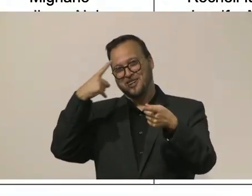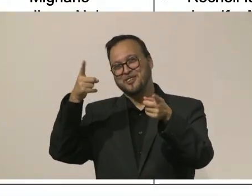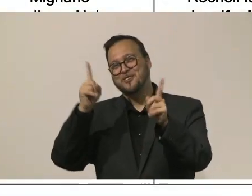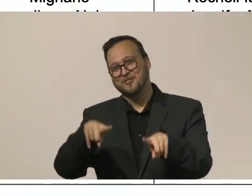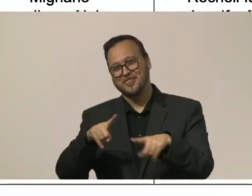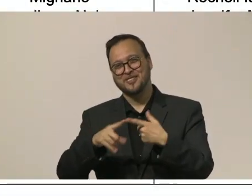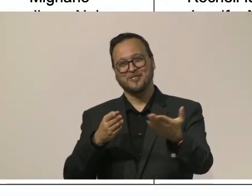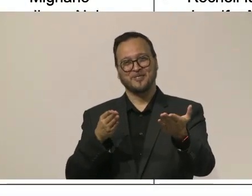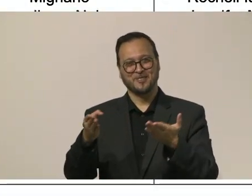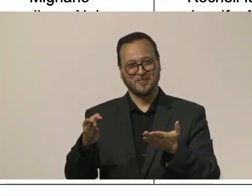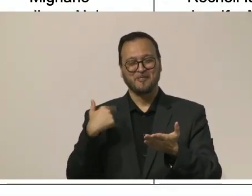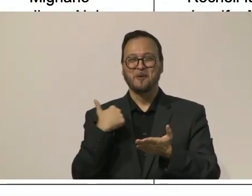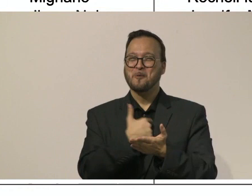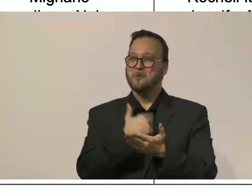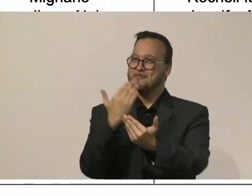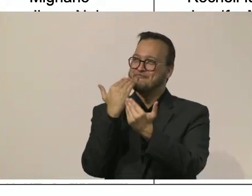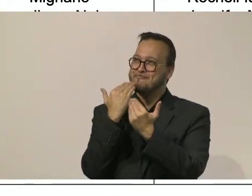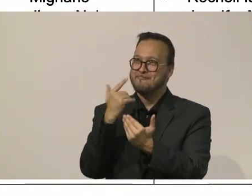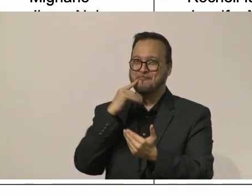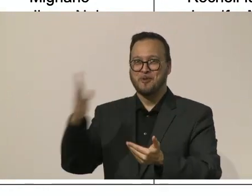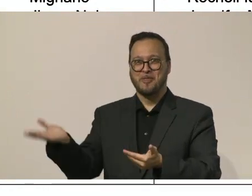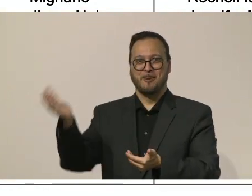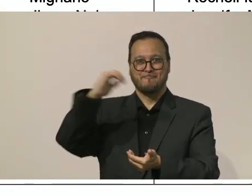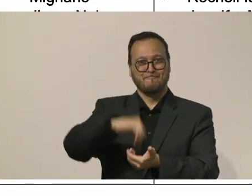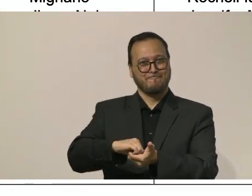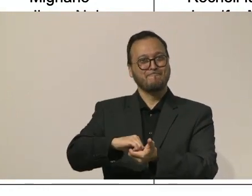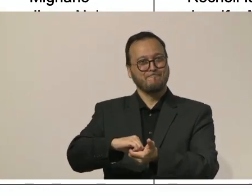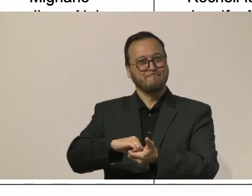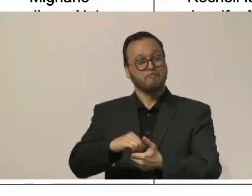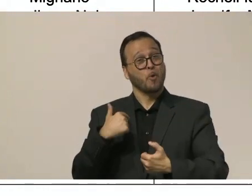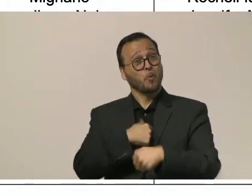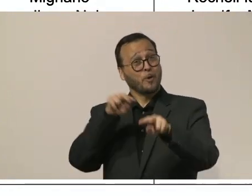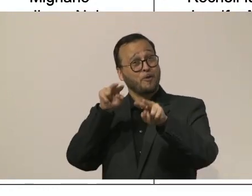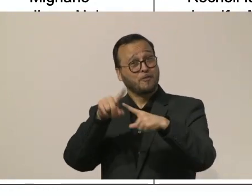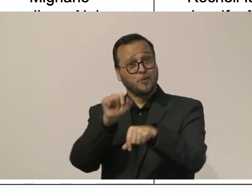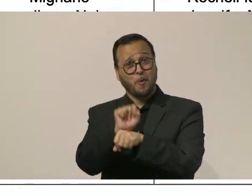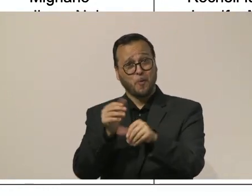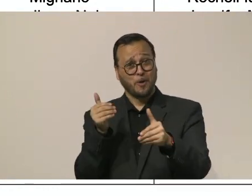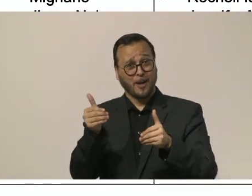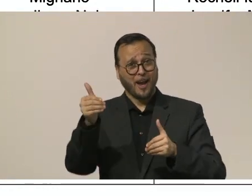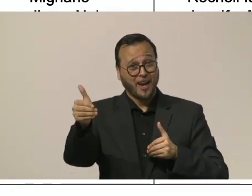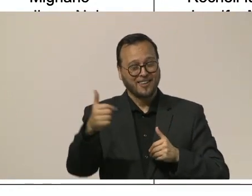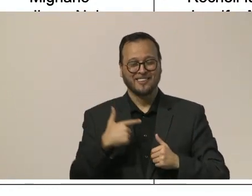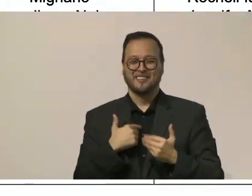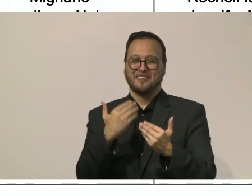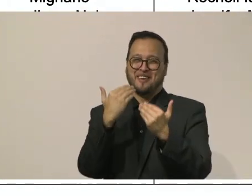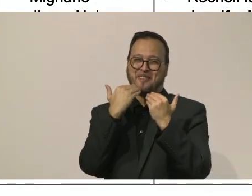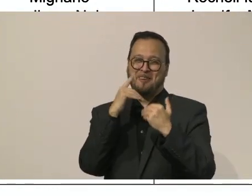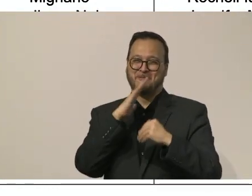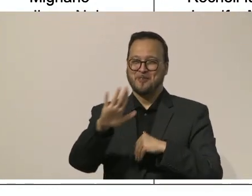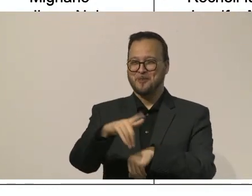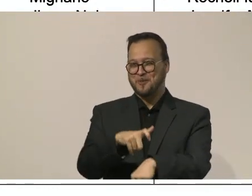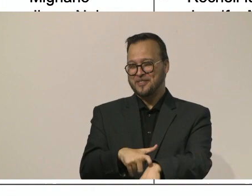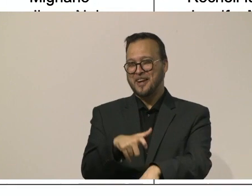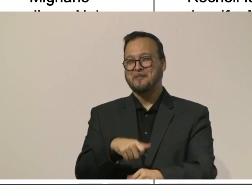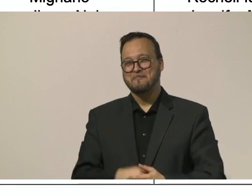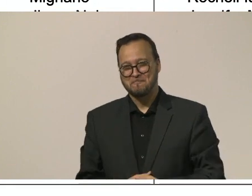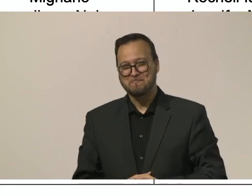we are grateful for their partnership. We look forward to the work ahead, and I thank you for your time.